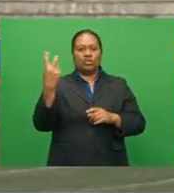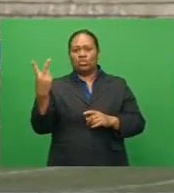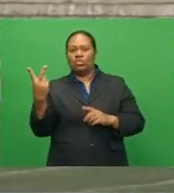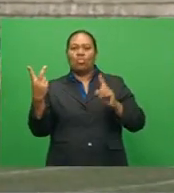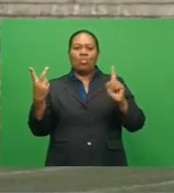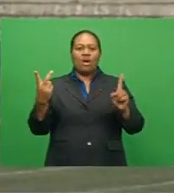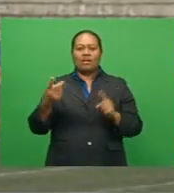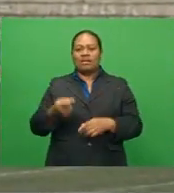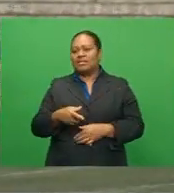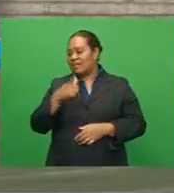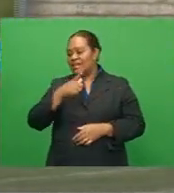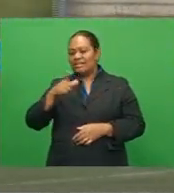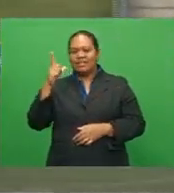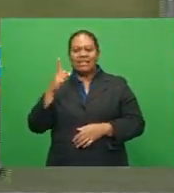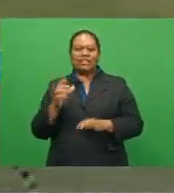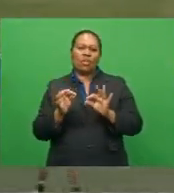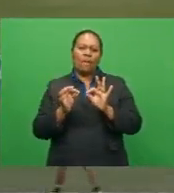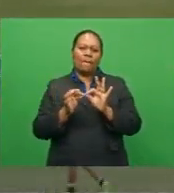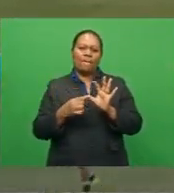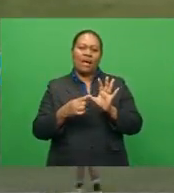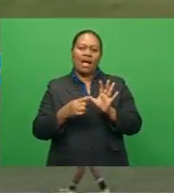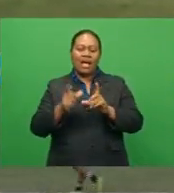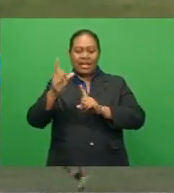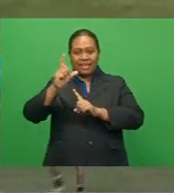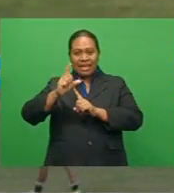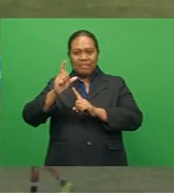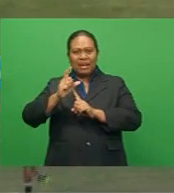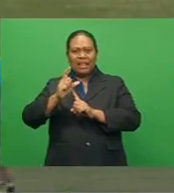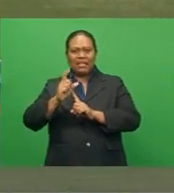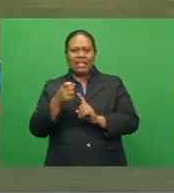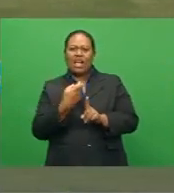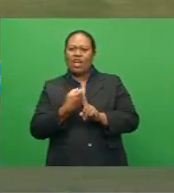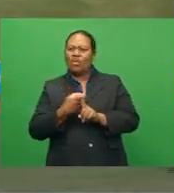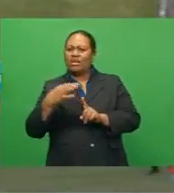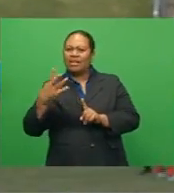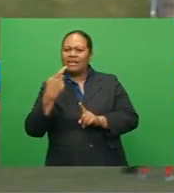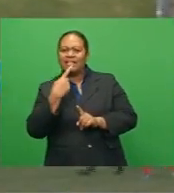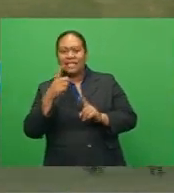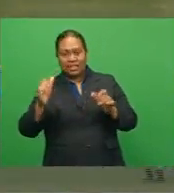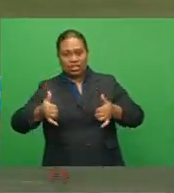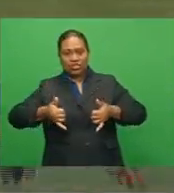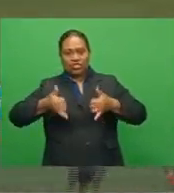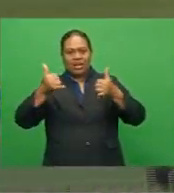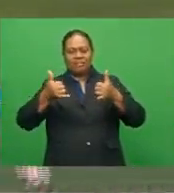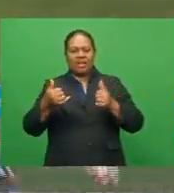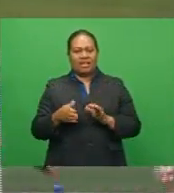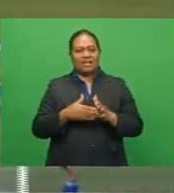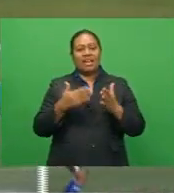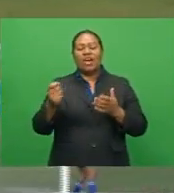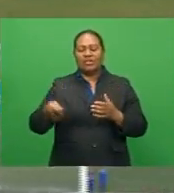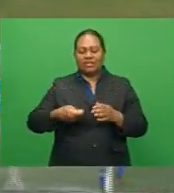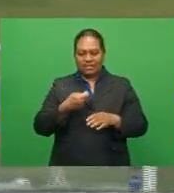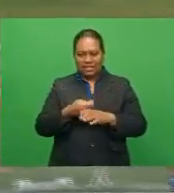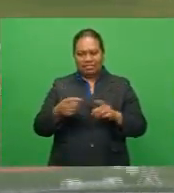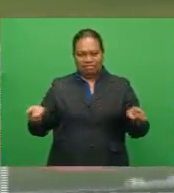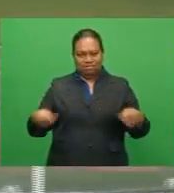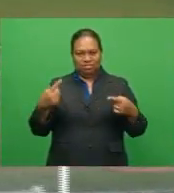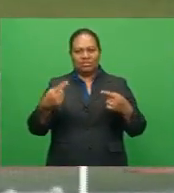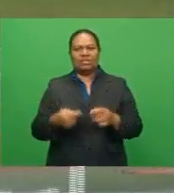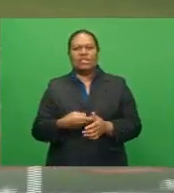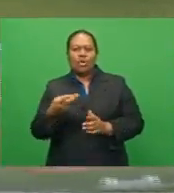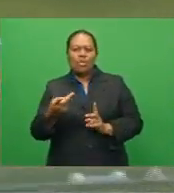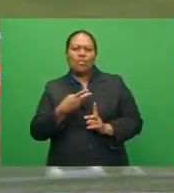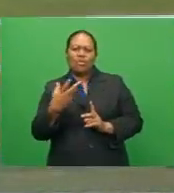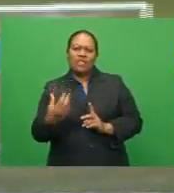Lambasa yesterday, Ba captain Coletta Likuduludula says the champion versus champion is next. After scoring both goals